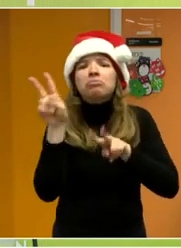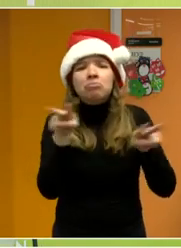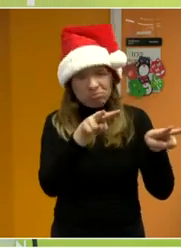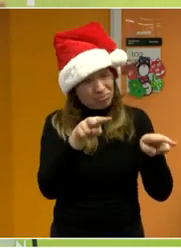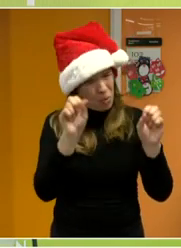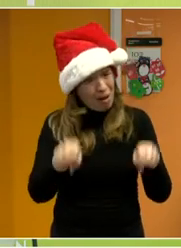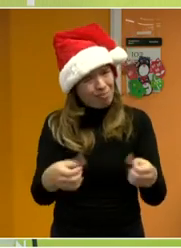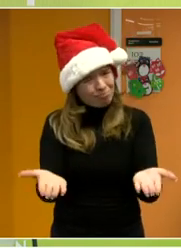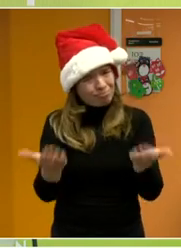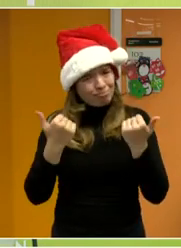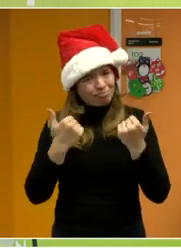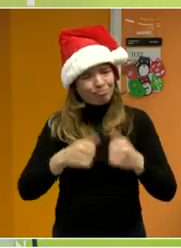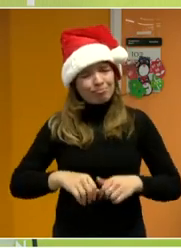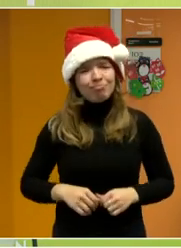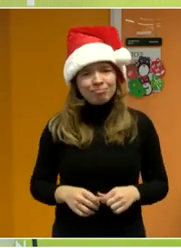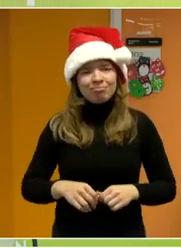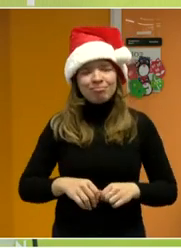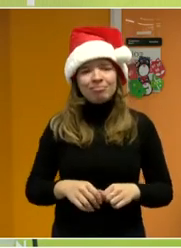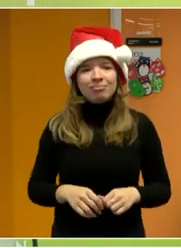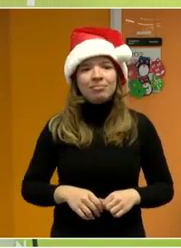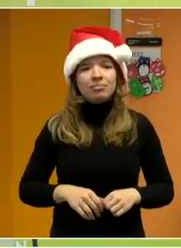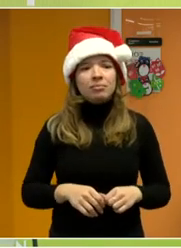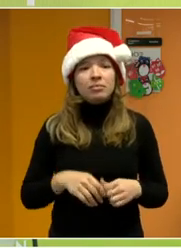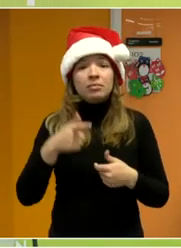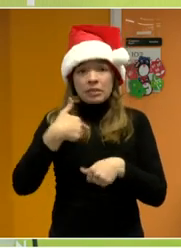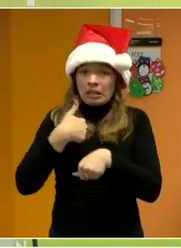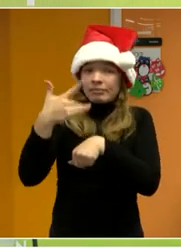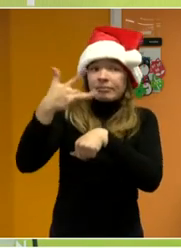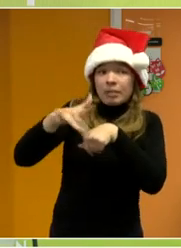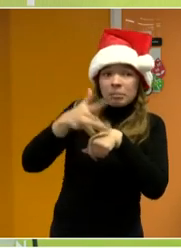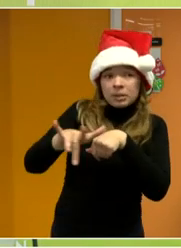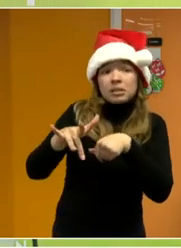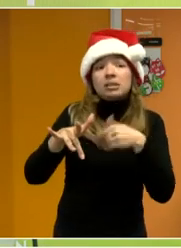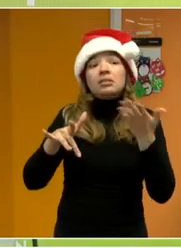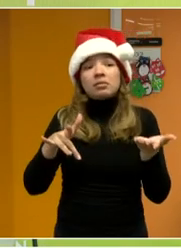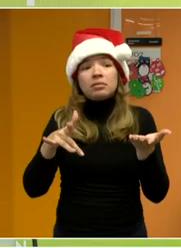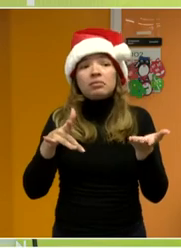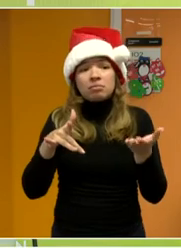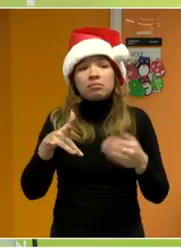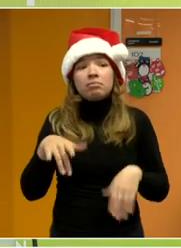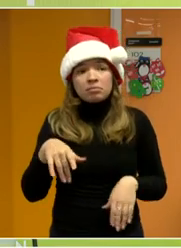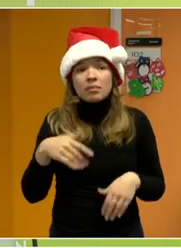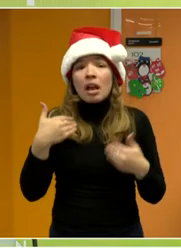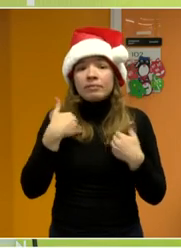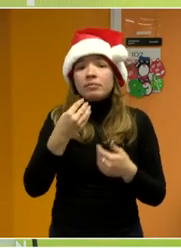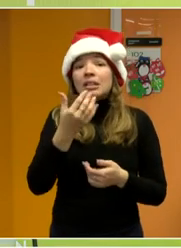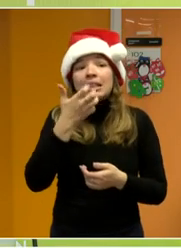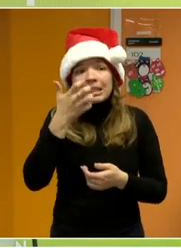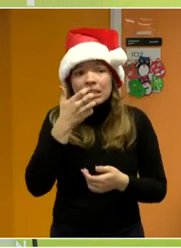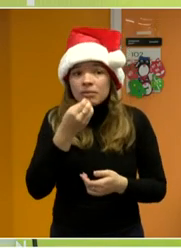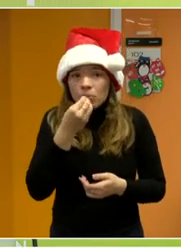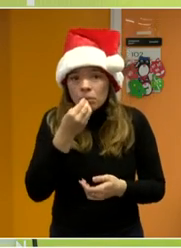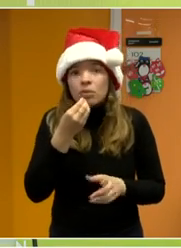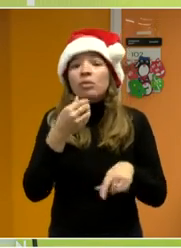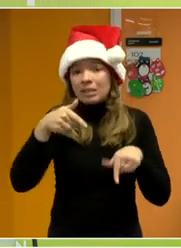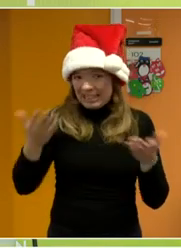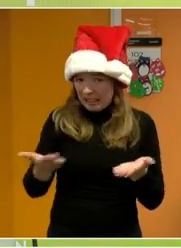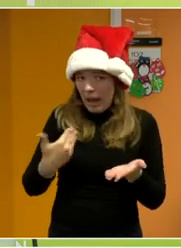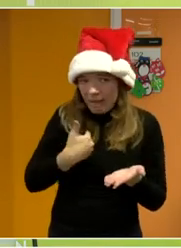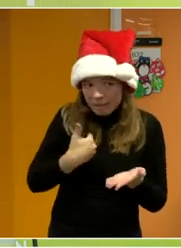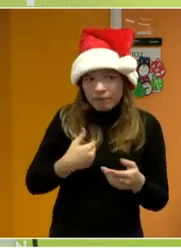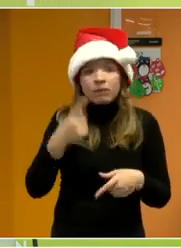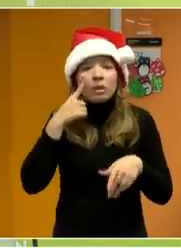emphasize that these spaces that we have also include hot meals for young people and parents, as well as